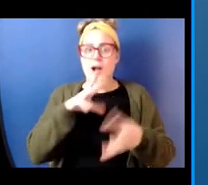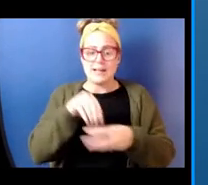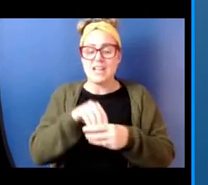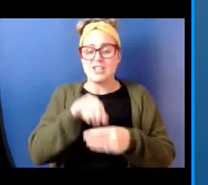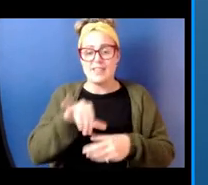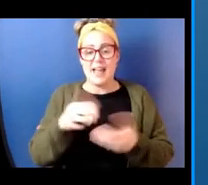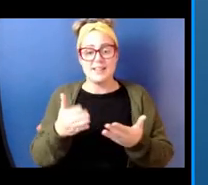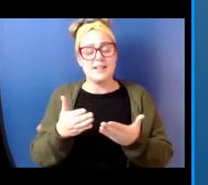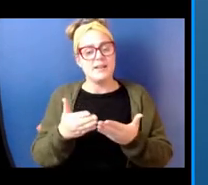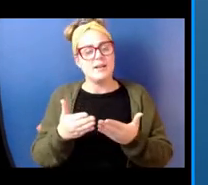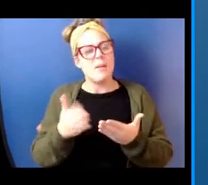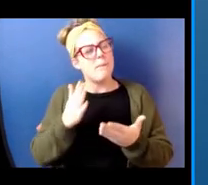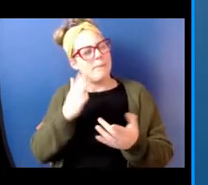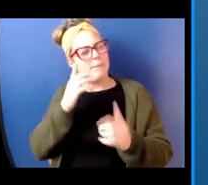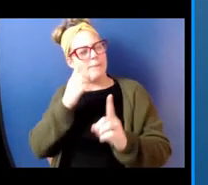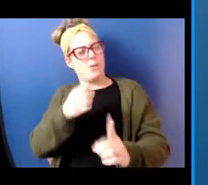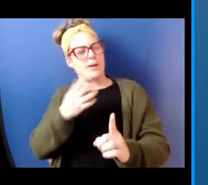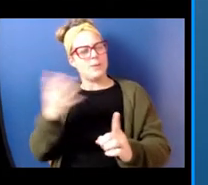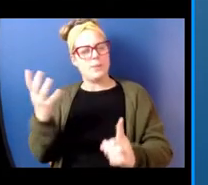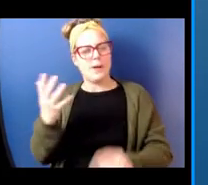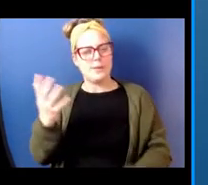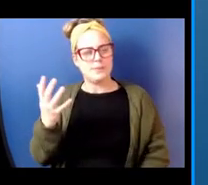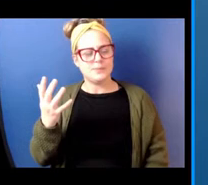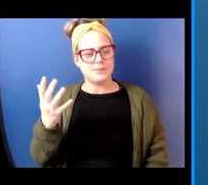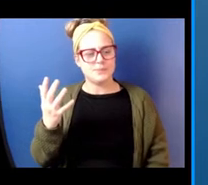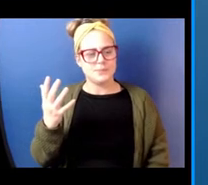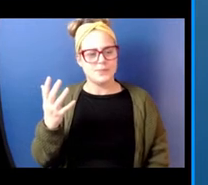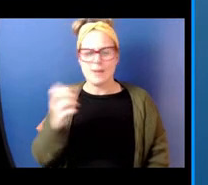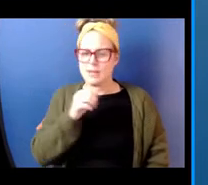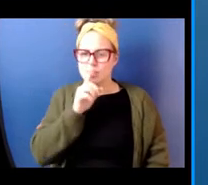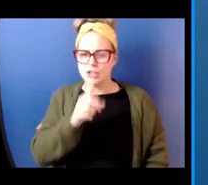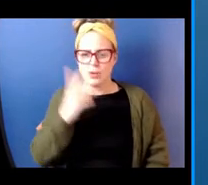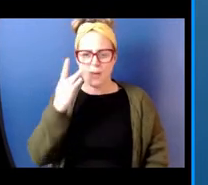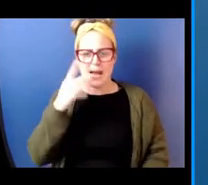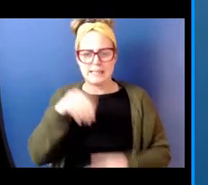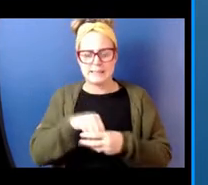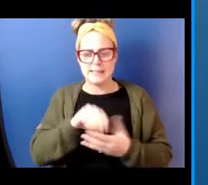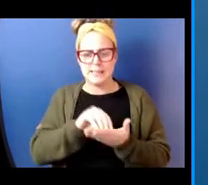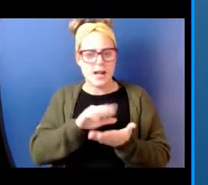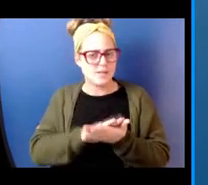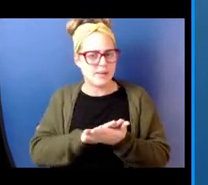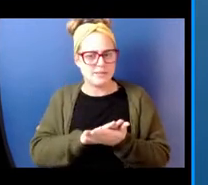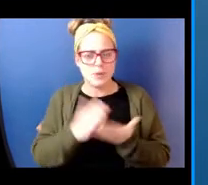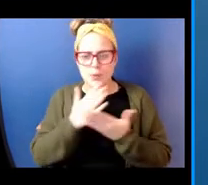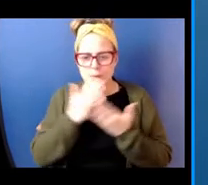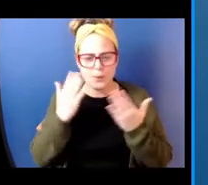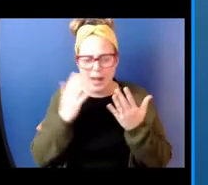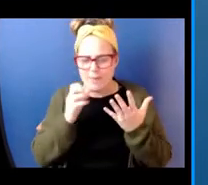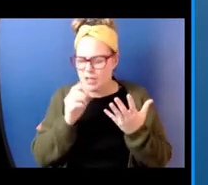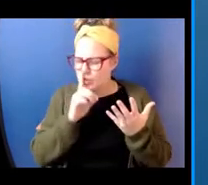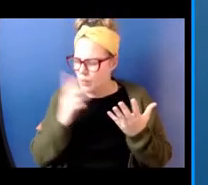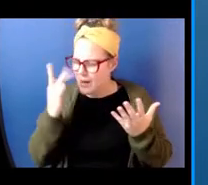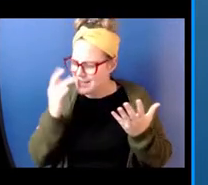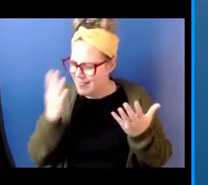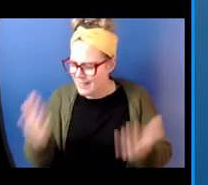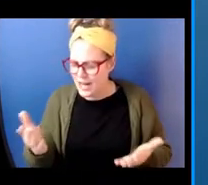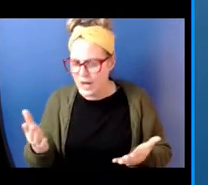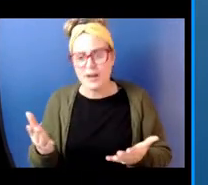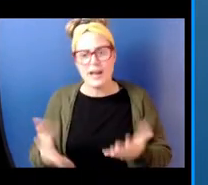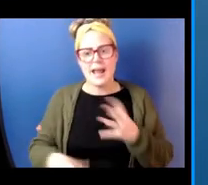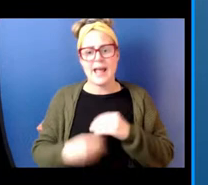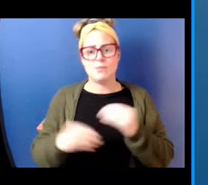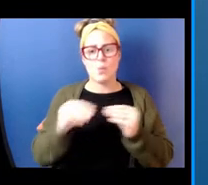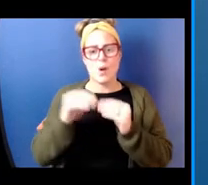to be a Mis I'm not sure why sites in this document and all this does is add more burden to again we can